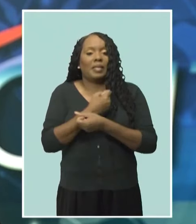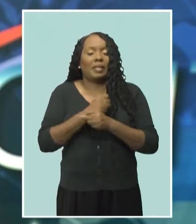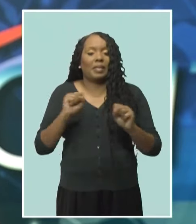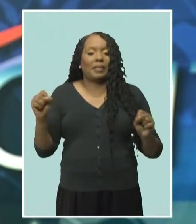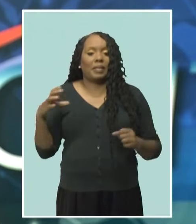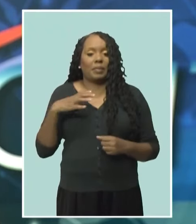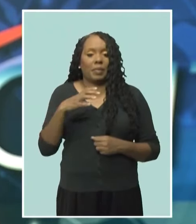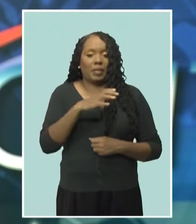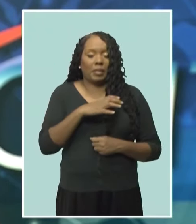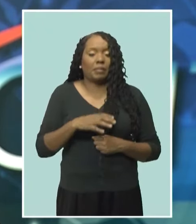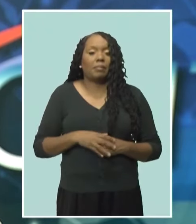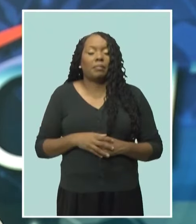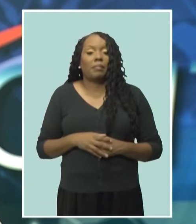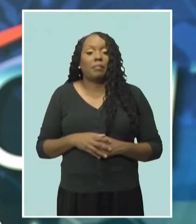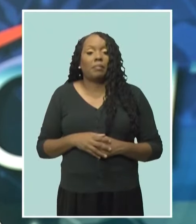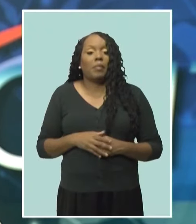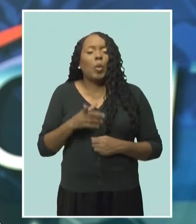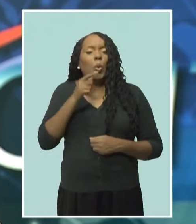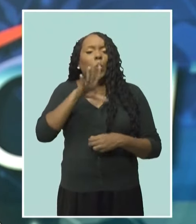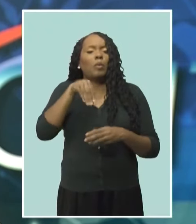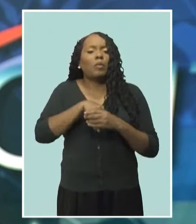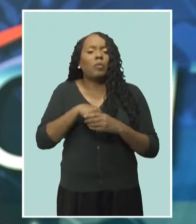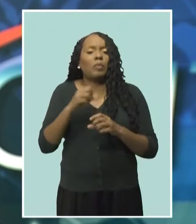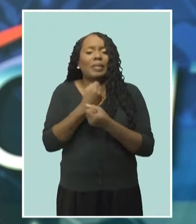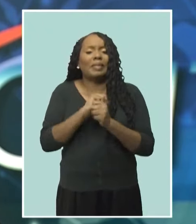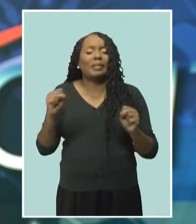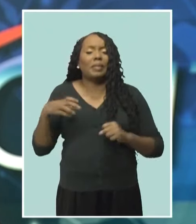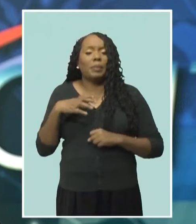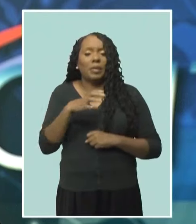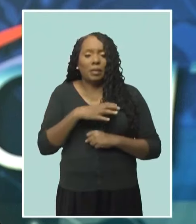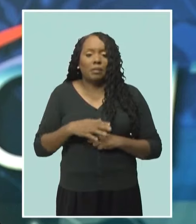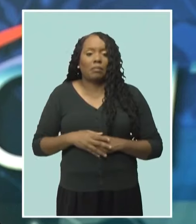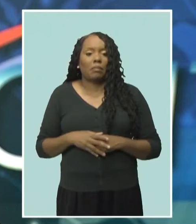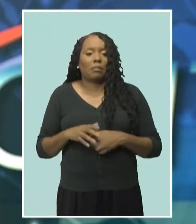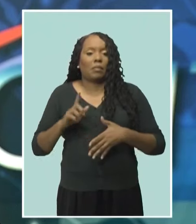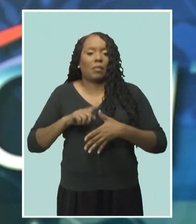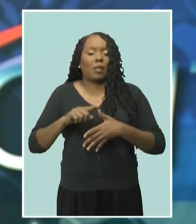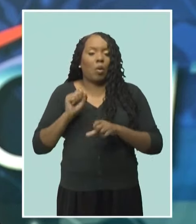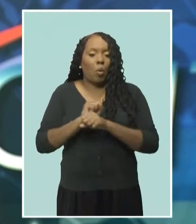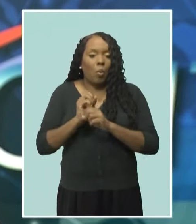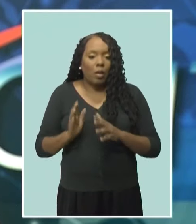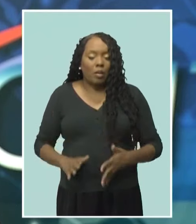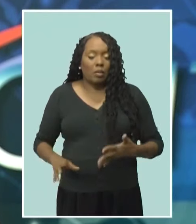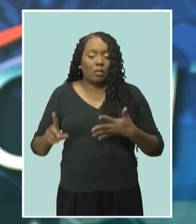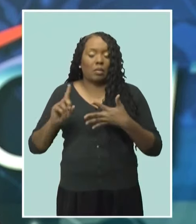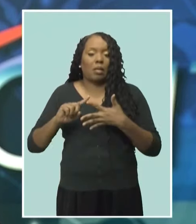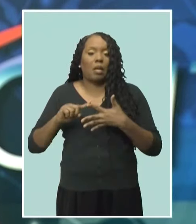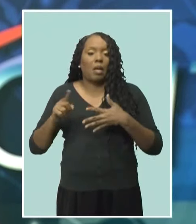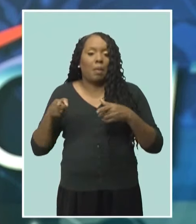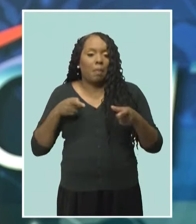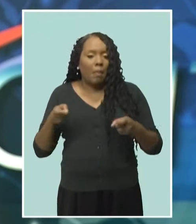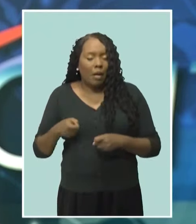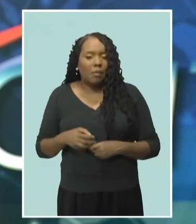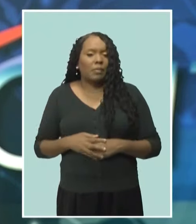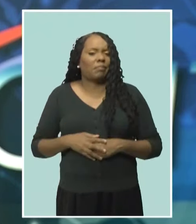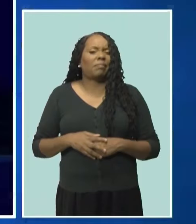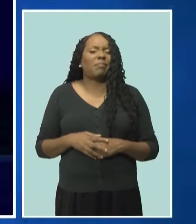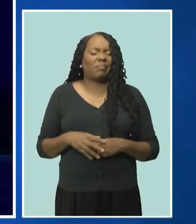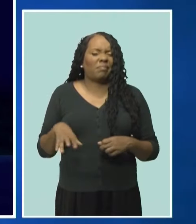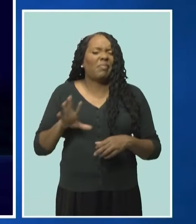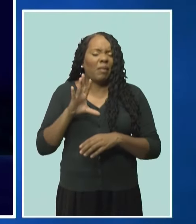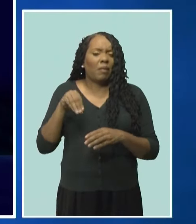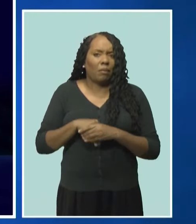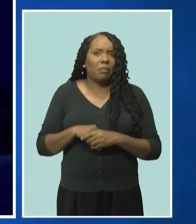of management and workers tasked with promoting workplace safety and identifying potential hazards.